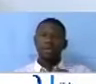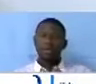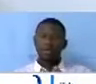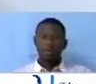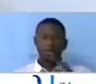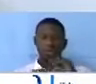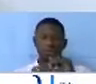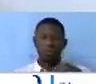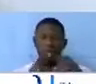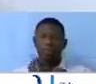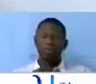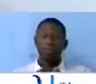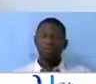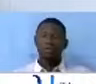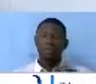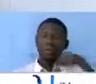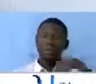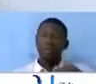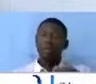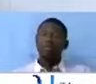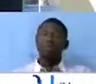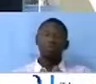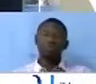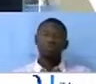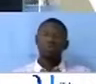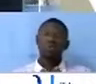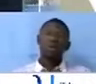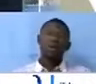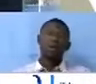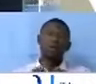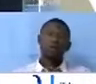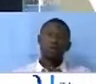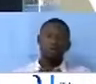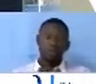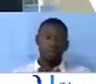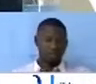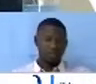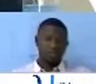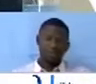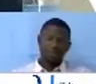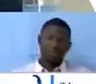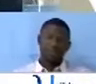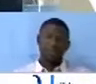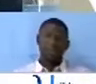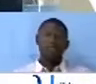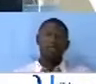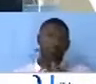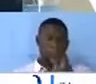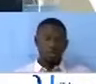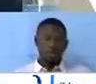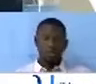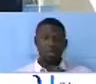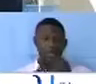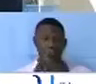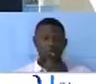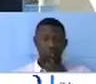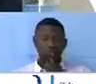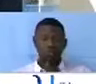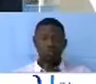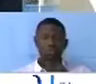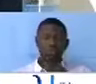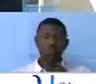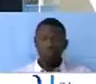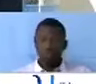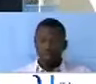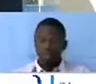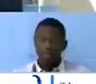here, not about leadership. The question I ask is, you led that investigations. You said you didn't. It was led